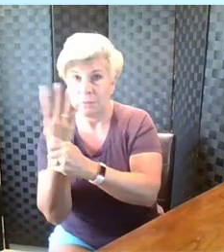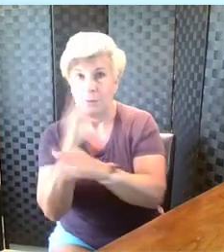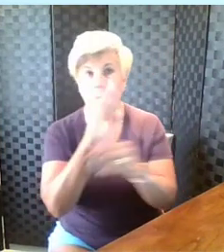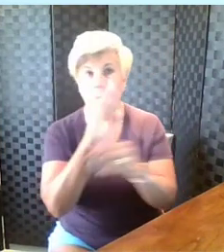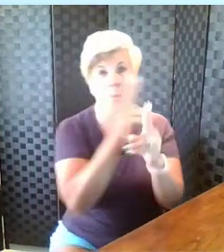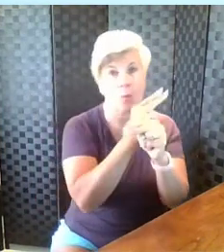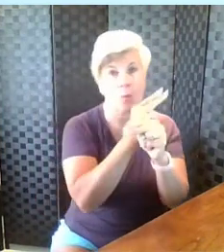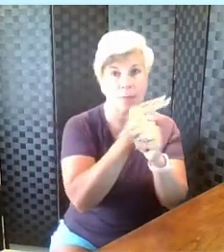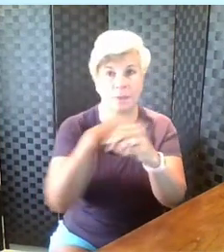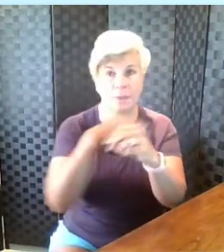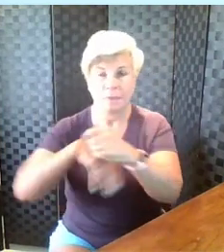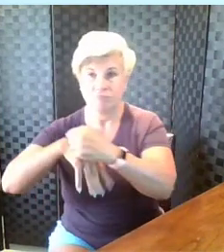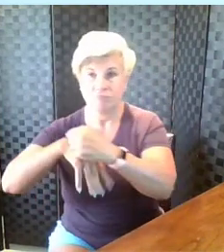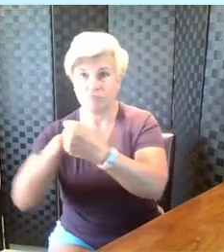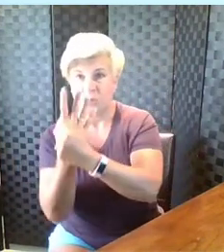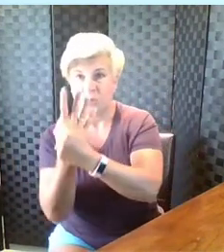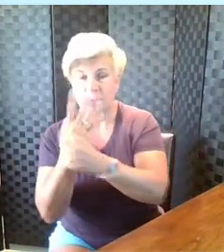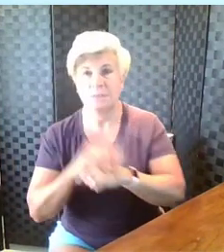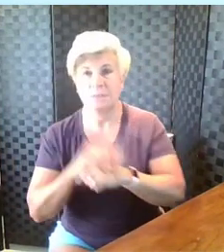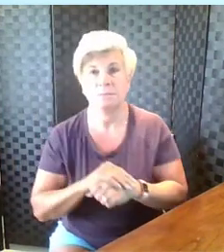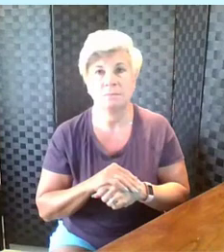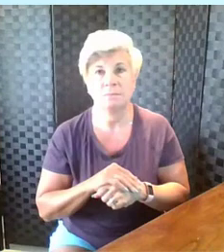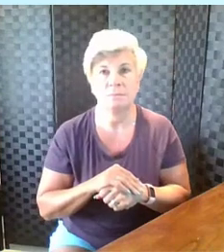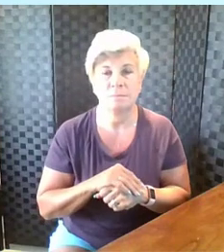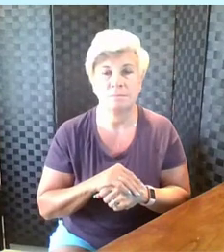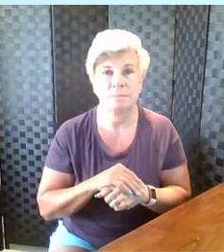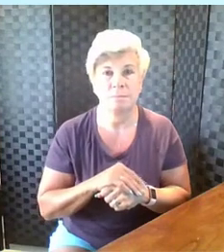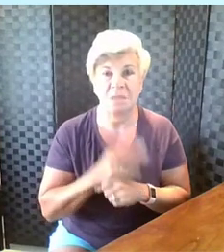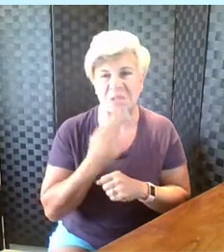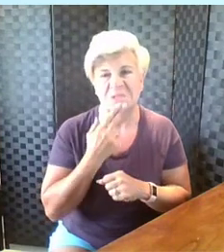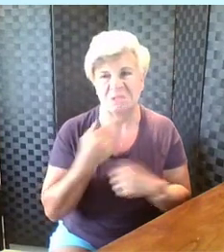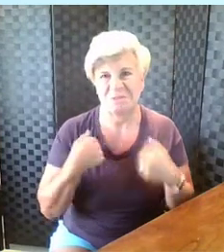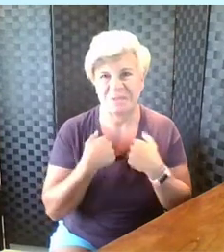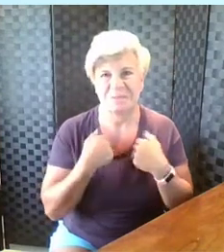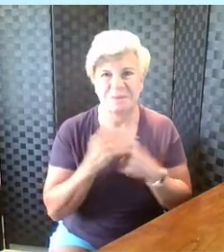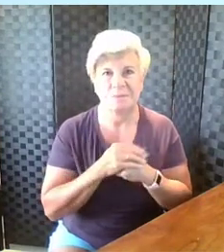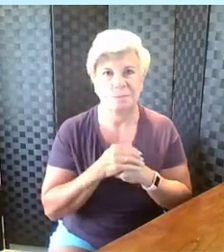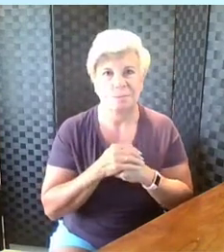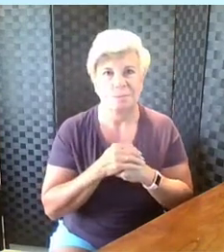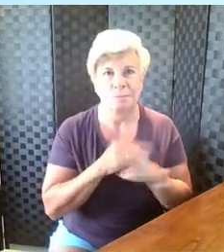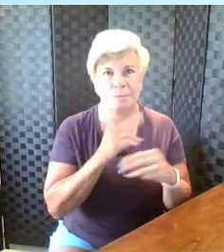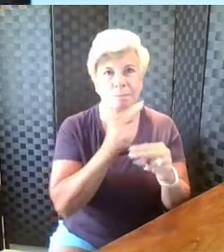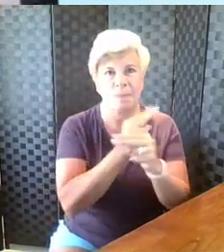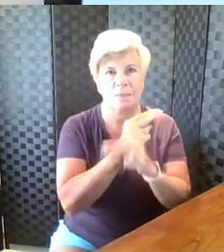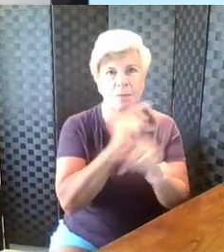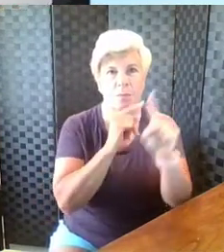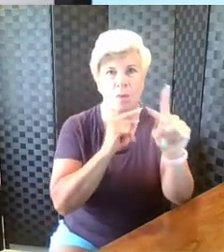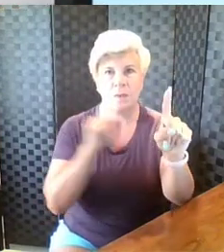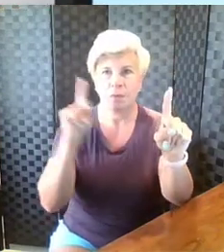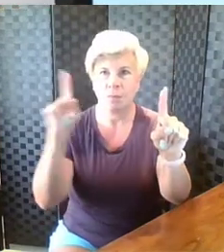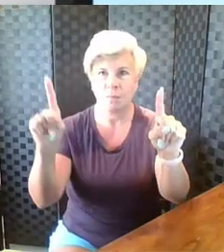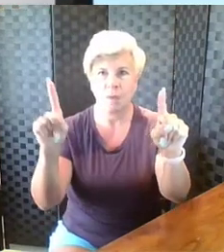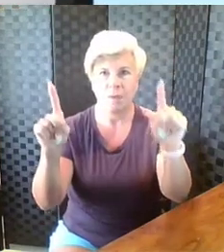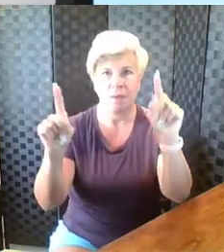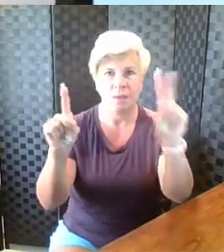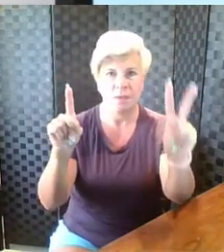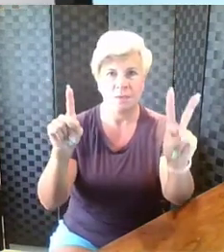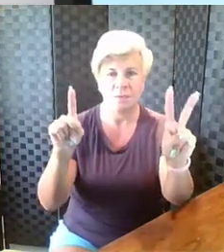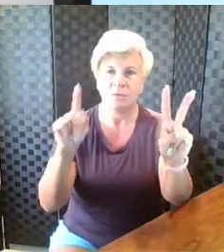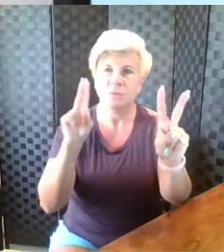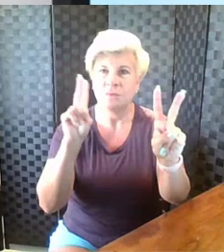and hedgehogs, porcupines. They're cute. All right, this time let's do matching. 1,